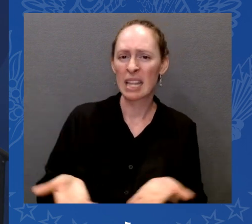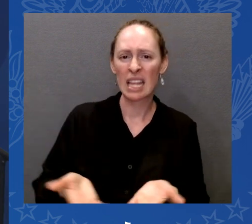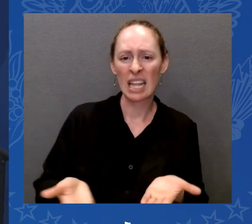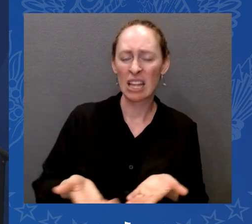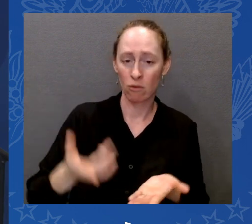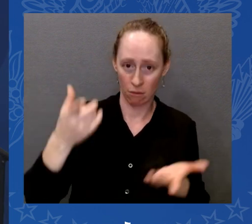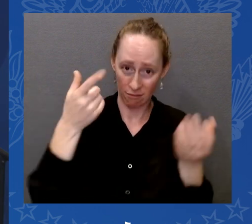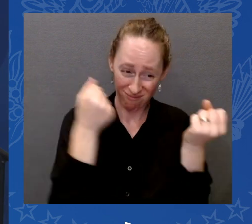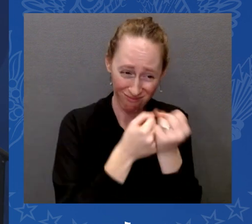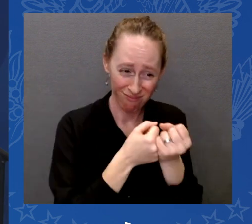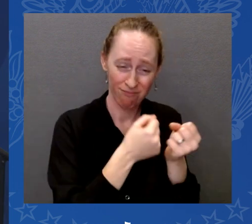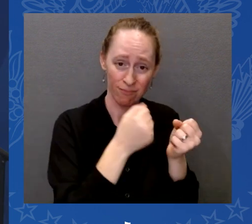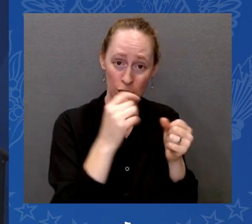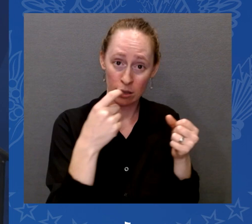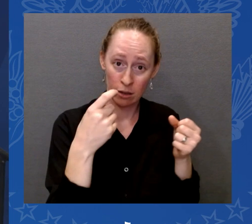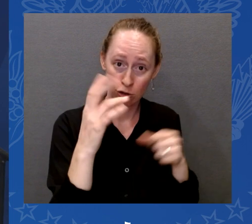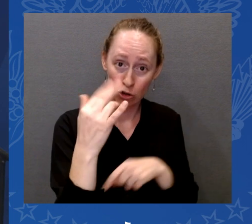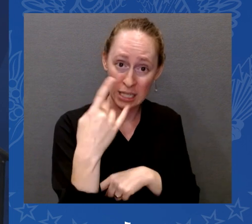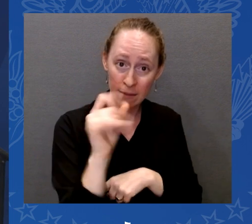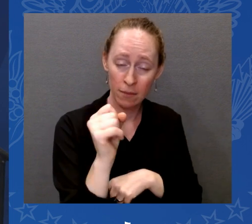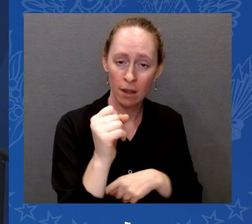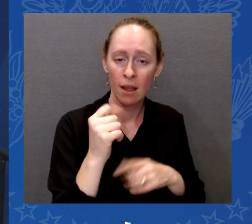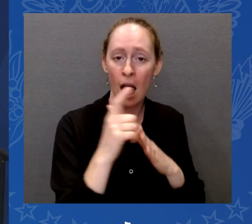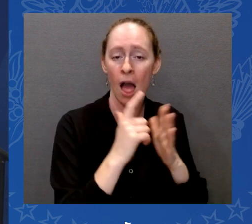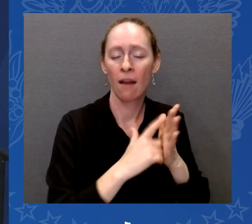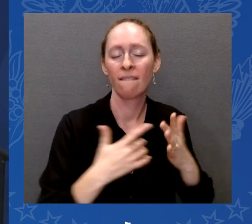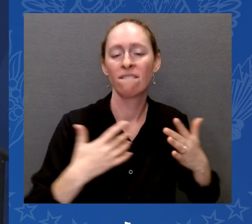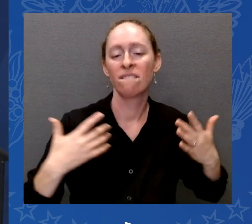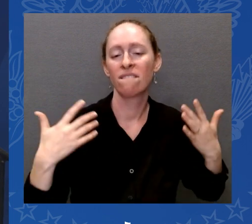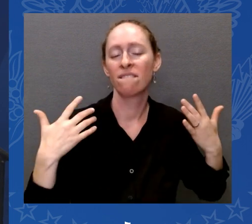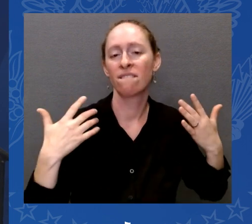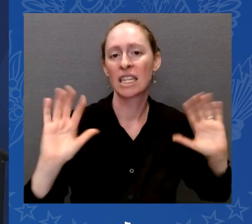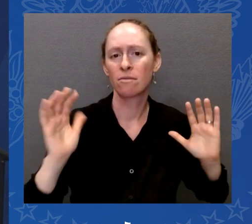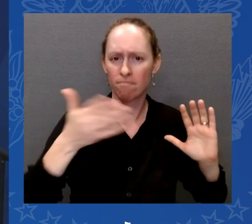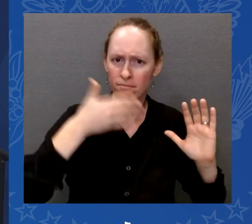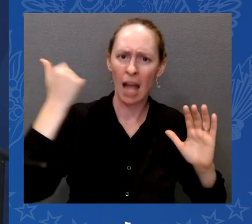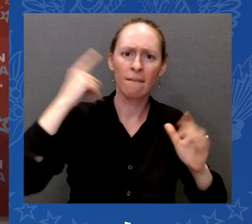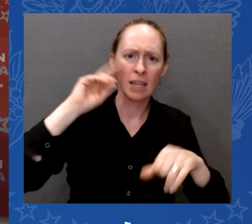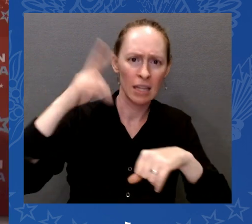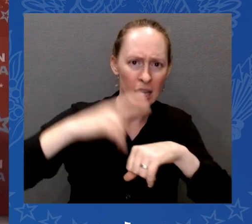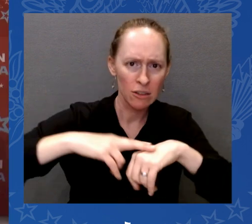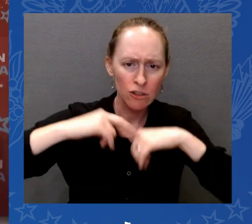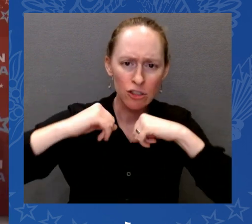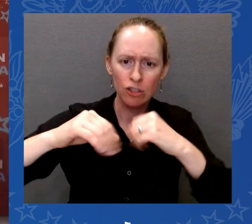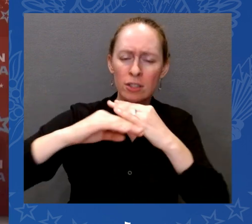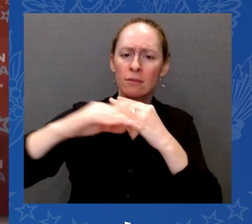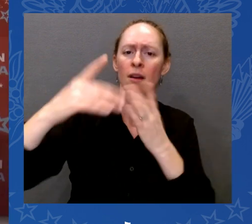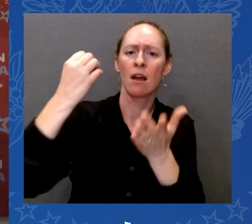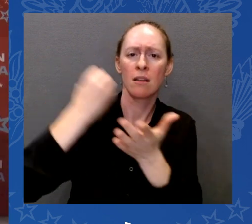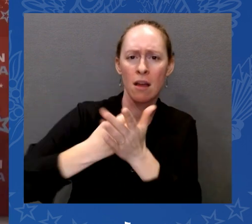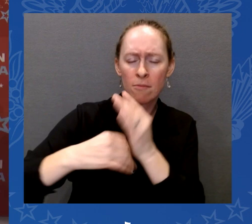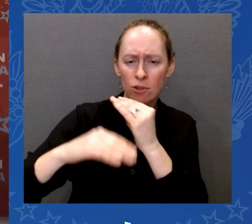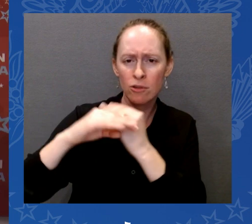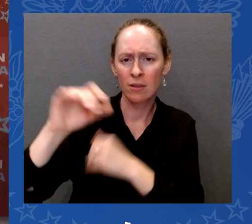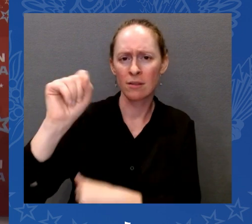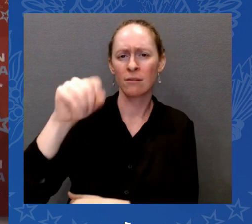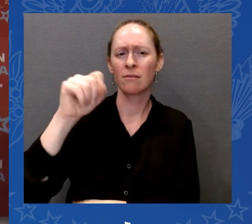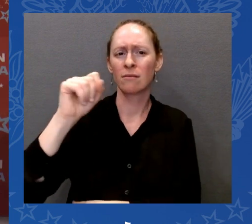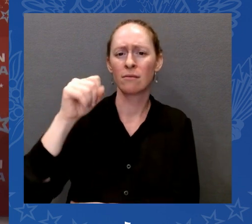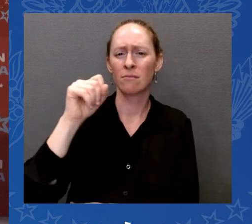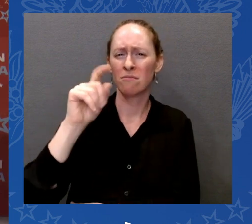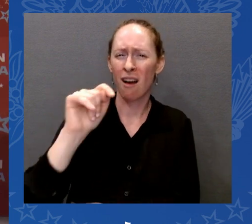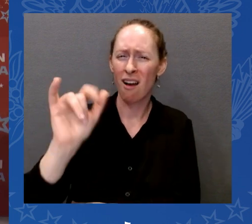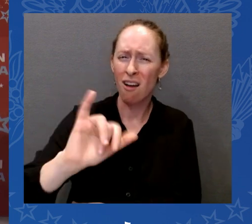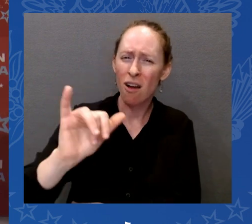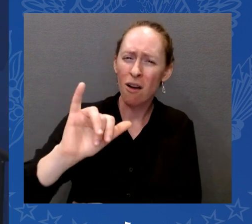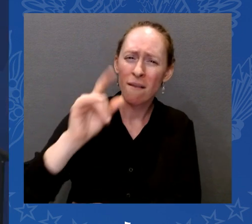just for national security, not just for economic security, but what it means for the communities, for the workers who